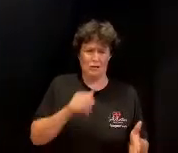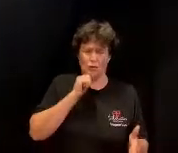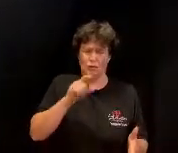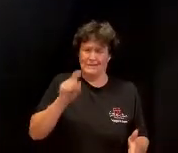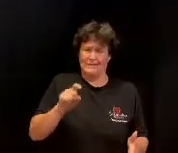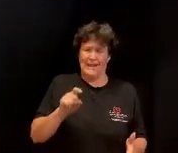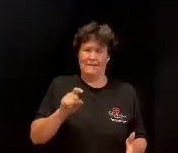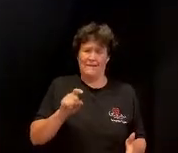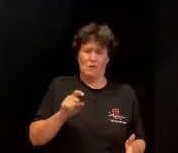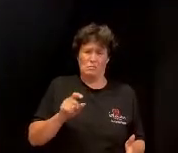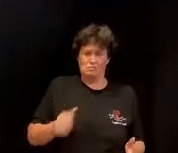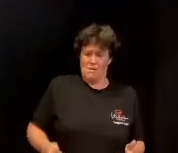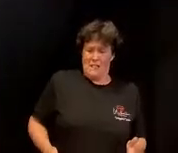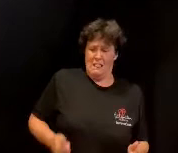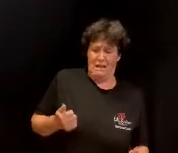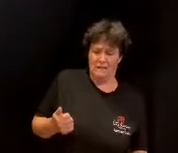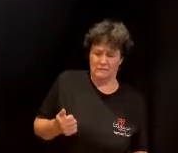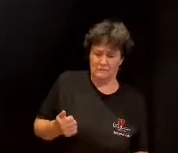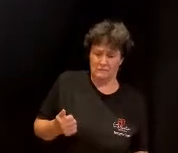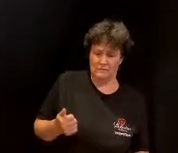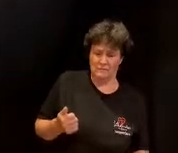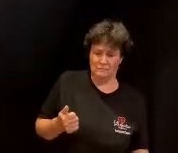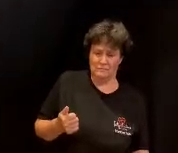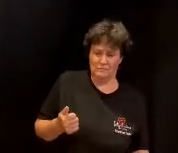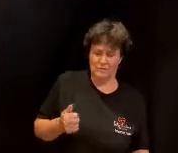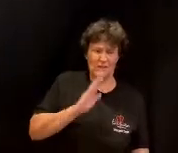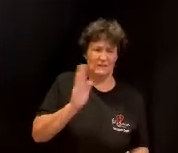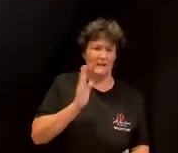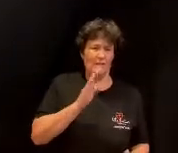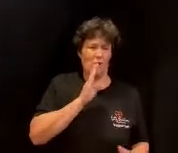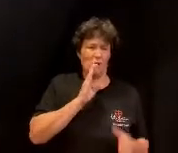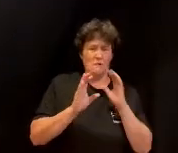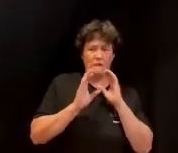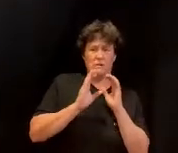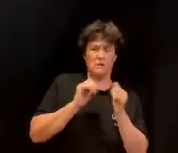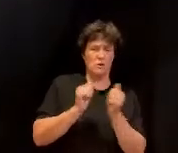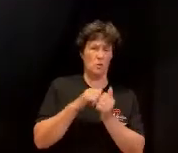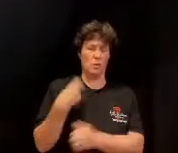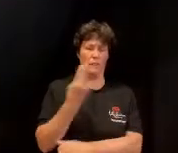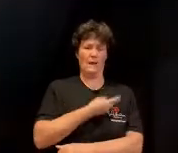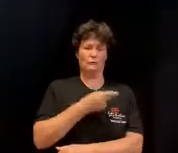never even exist. It shouldn't even be a conversation for us.